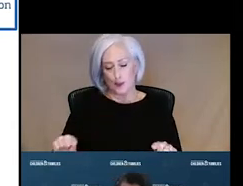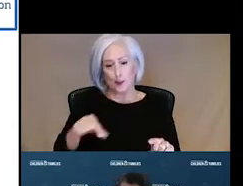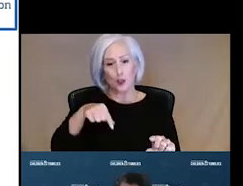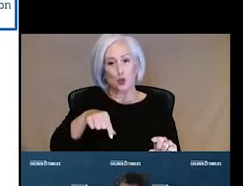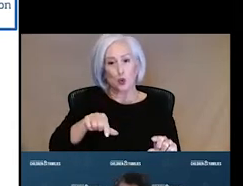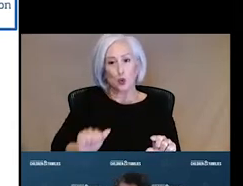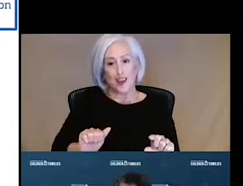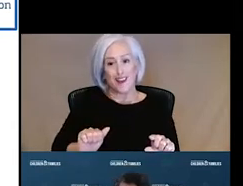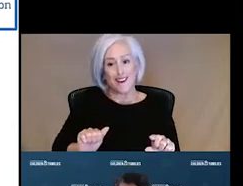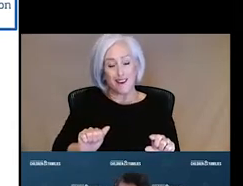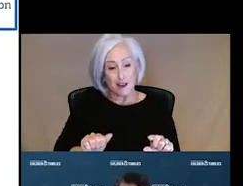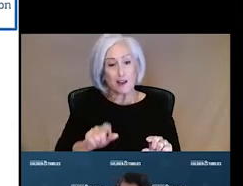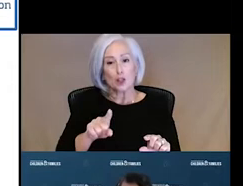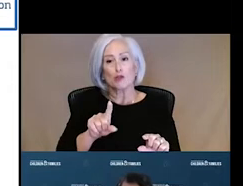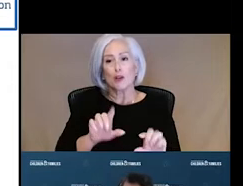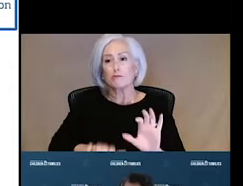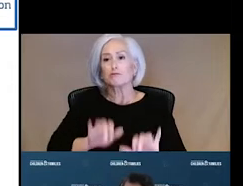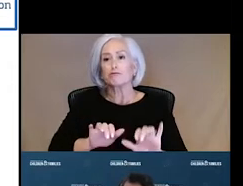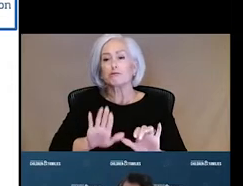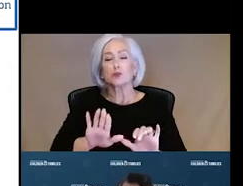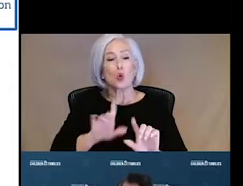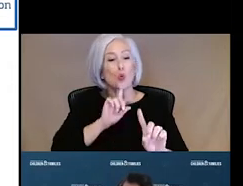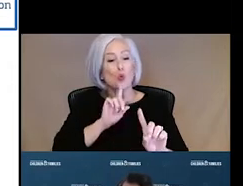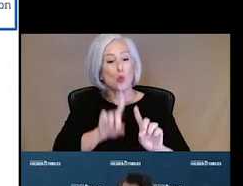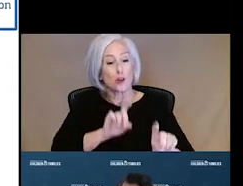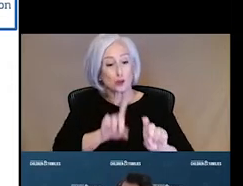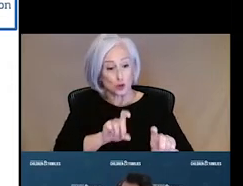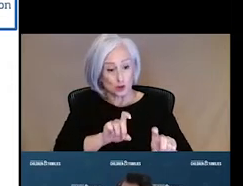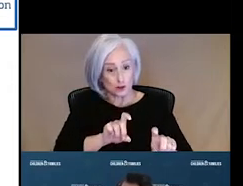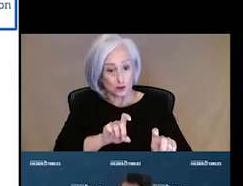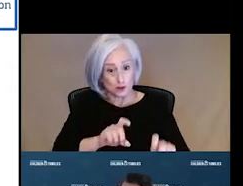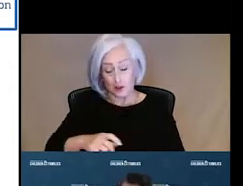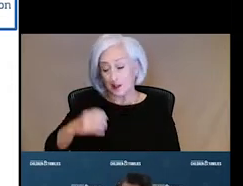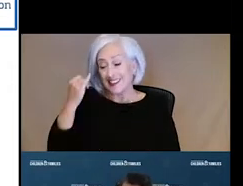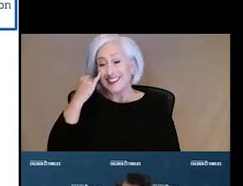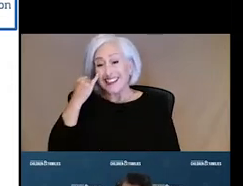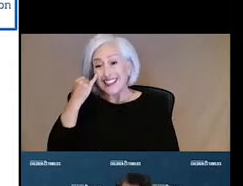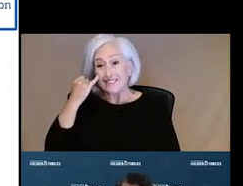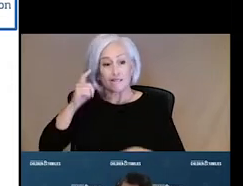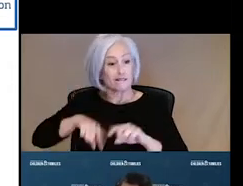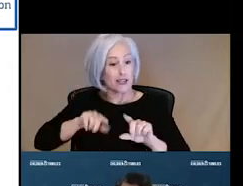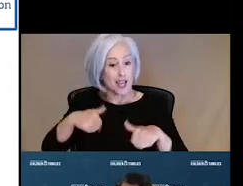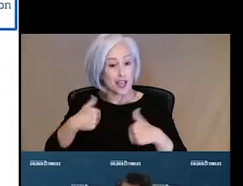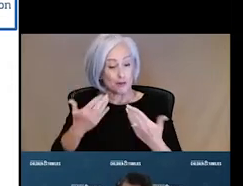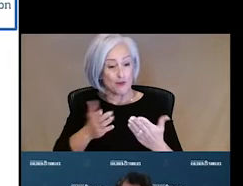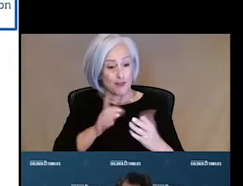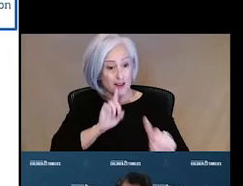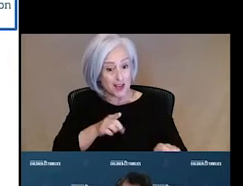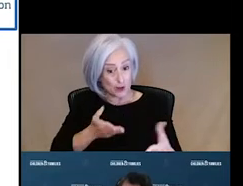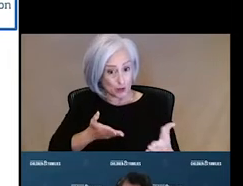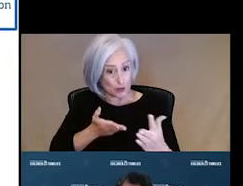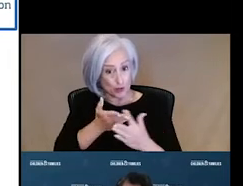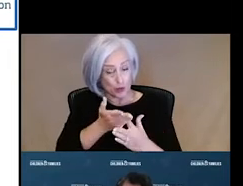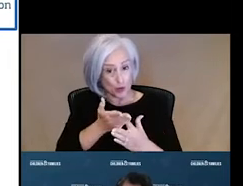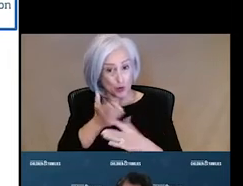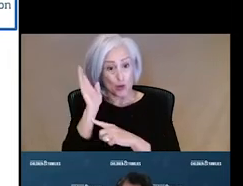that we don't get to, we will include answers and responses in an FAQ that we will provide following this training.